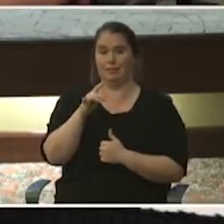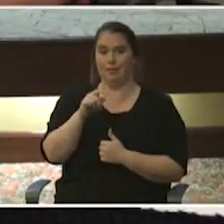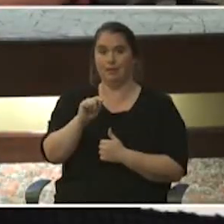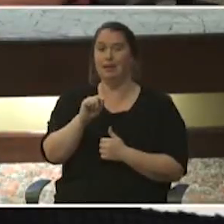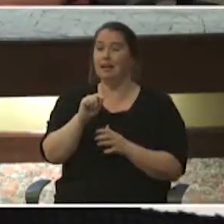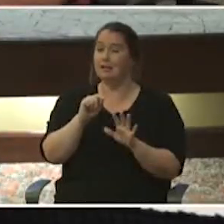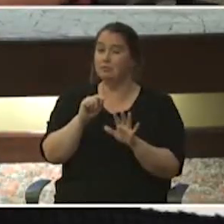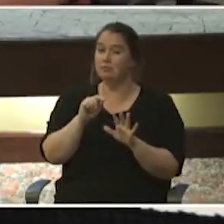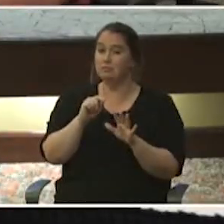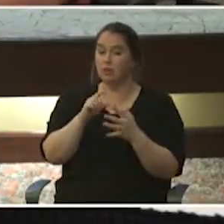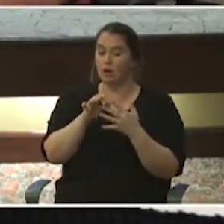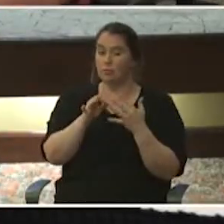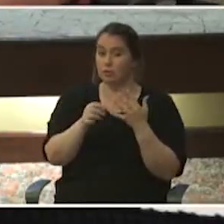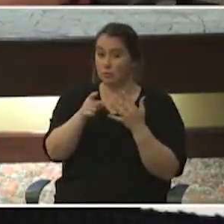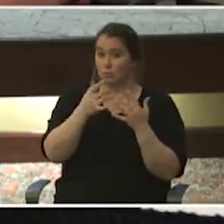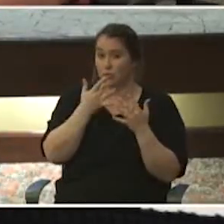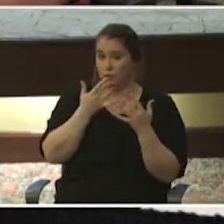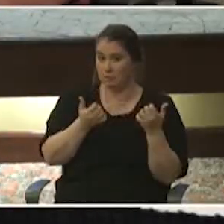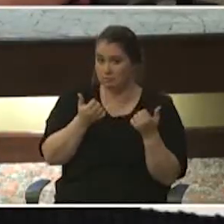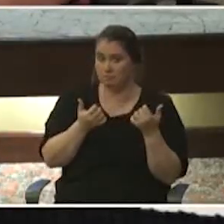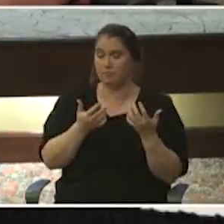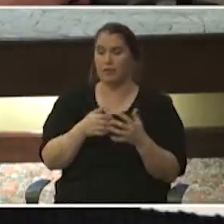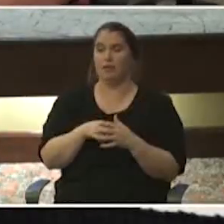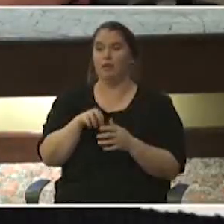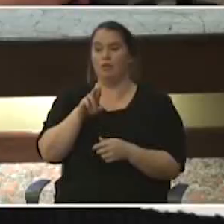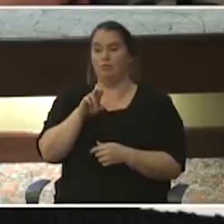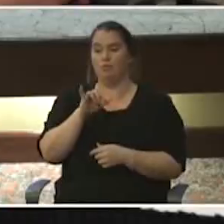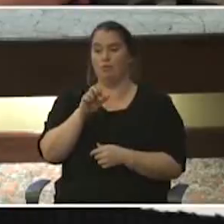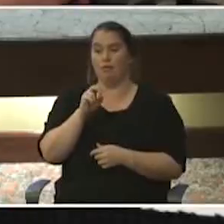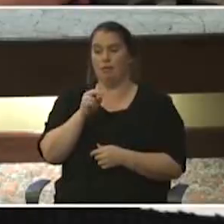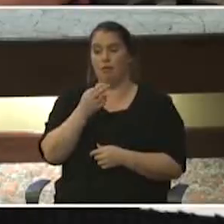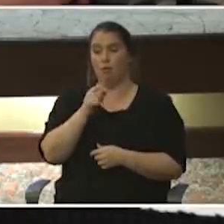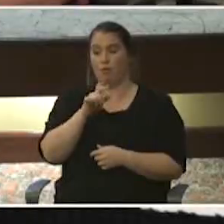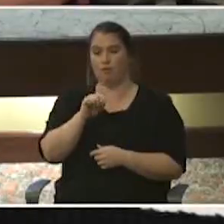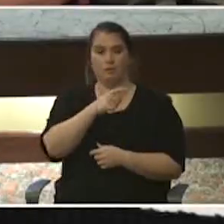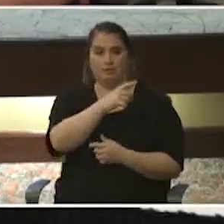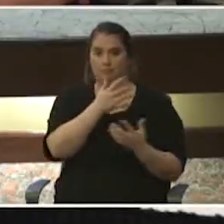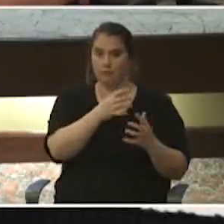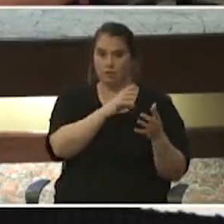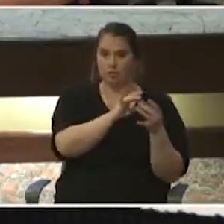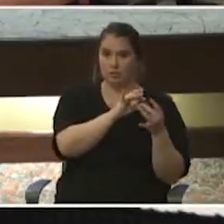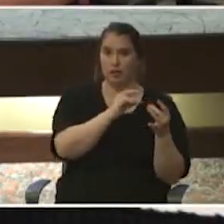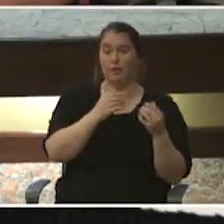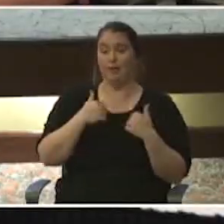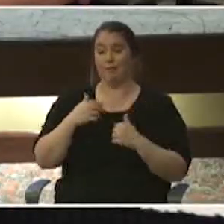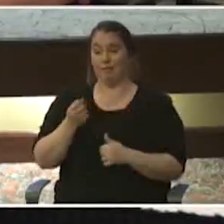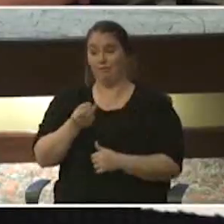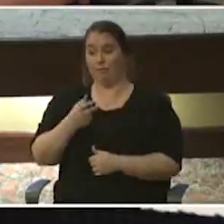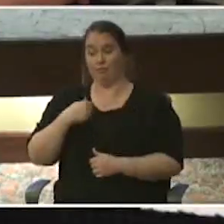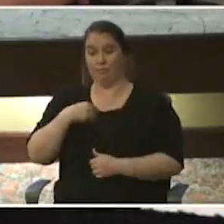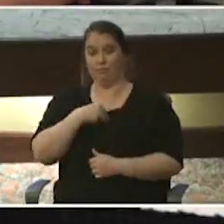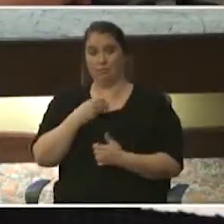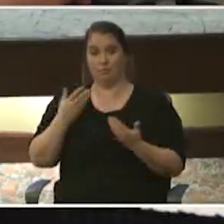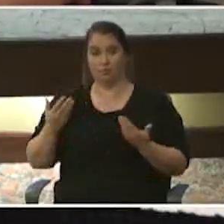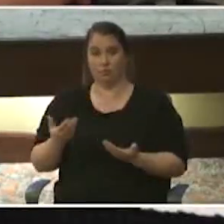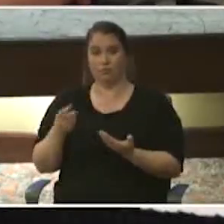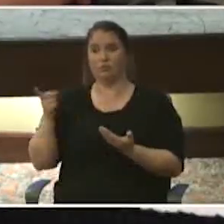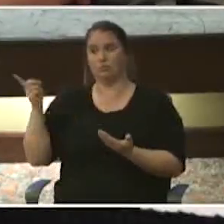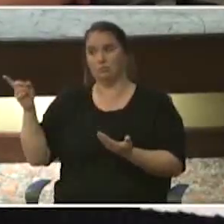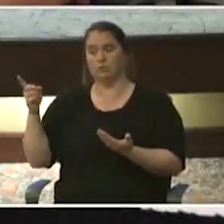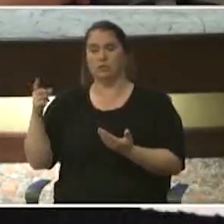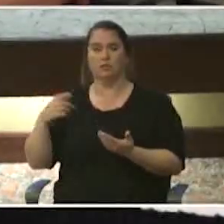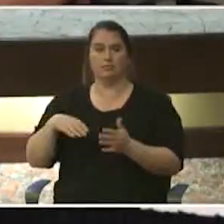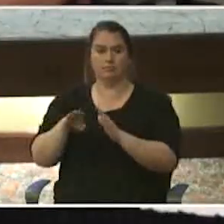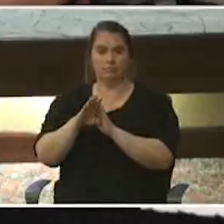prefer. We're fortunate, as Ryan Holt said, to have a couple members from our Animal Welfare Board here with us today to share some